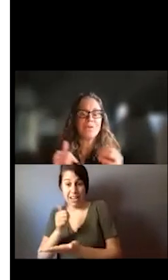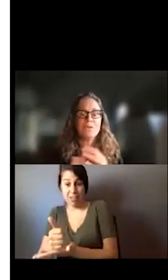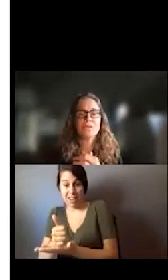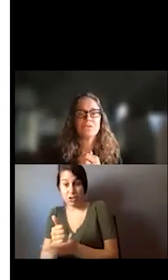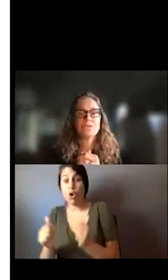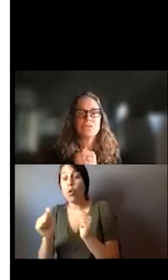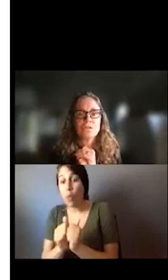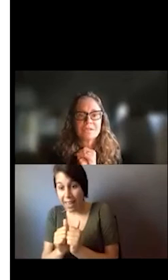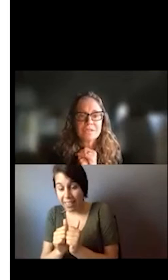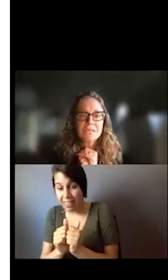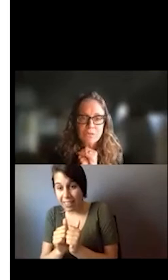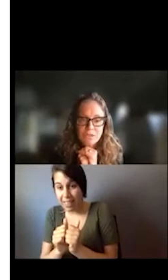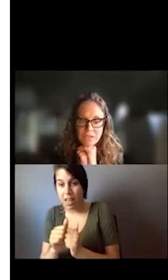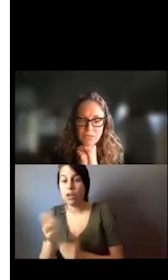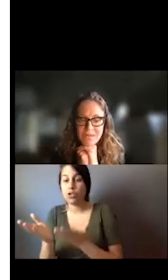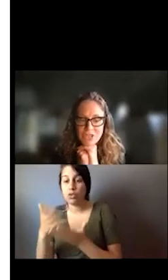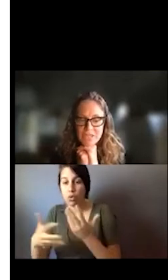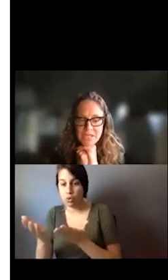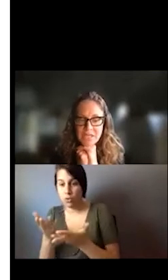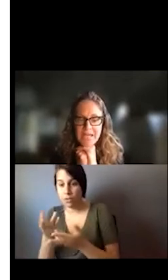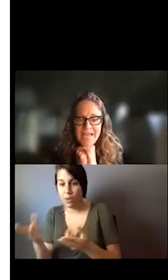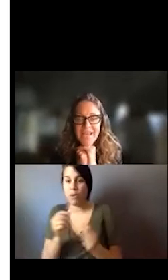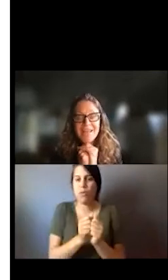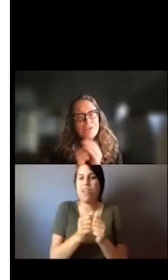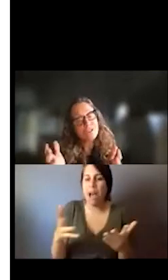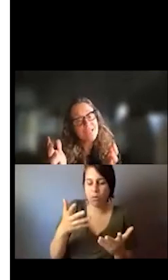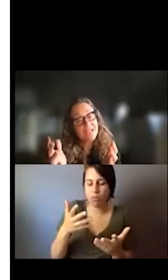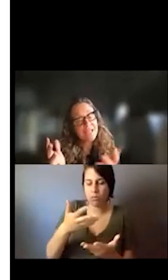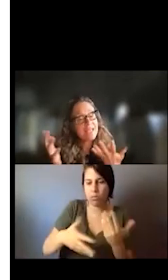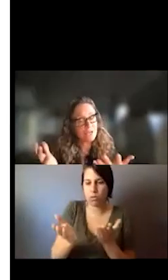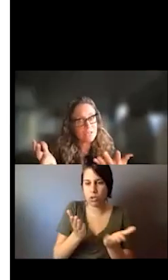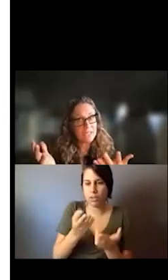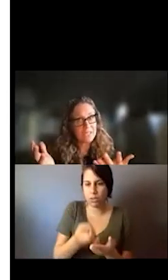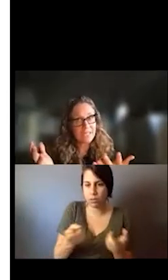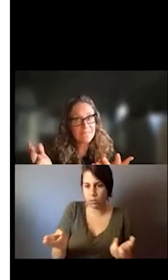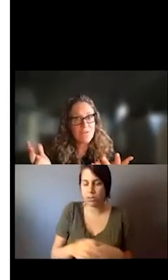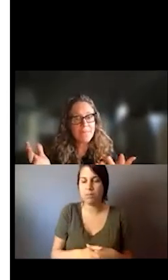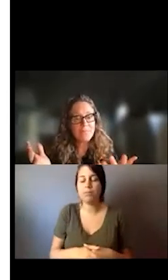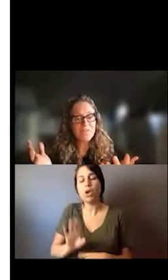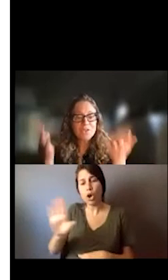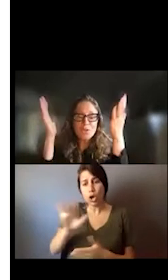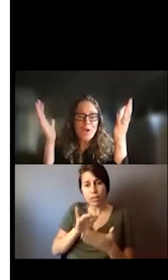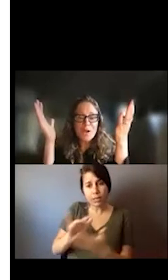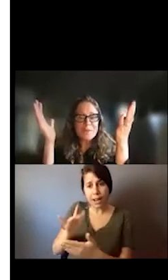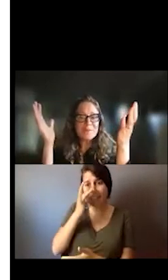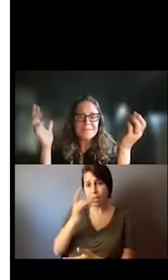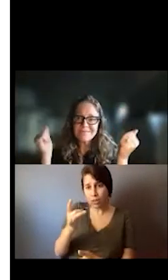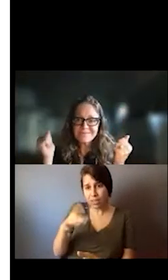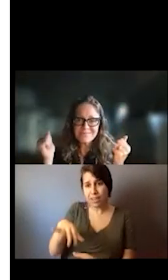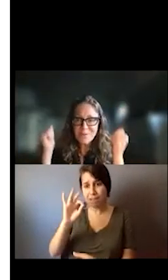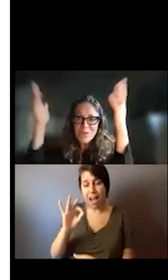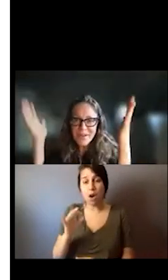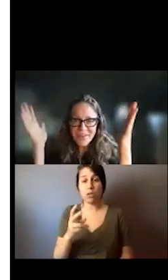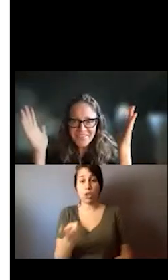and without social services resource information. And in her study, interestingly, the 2